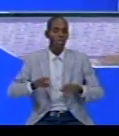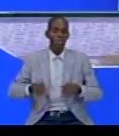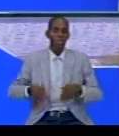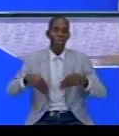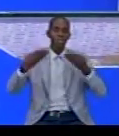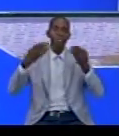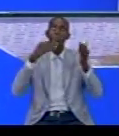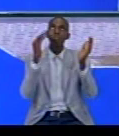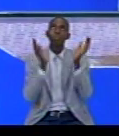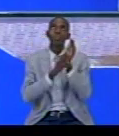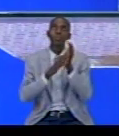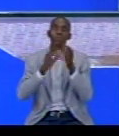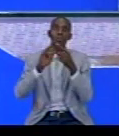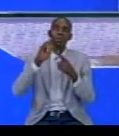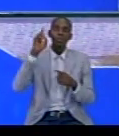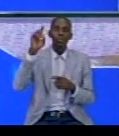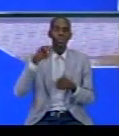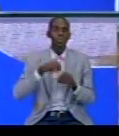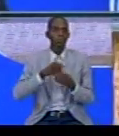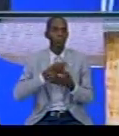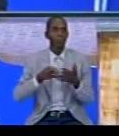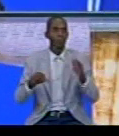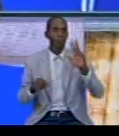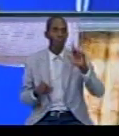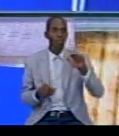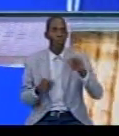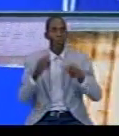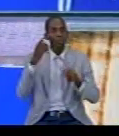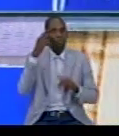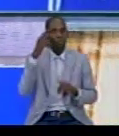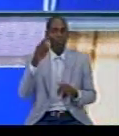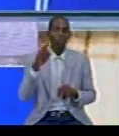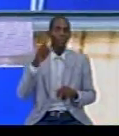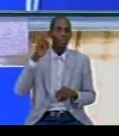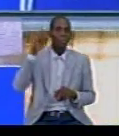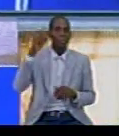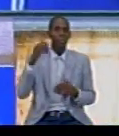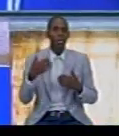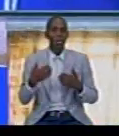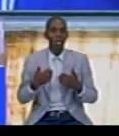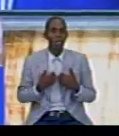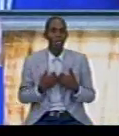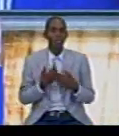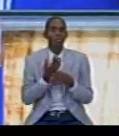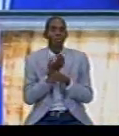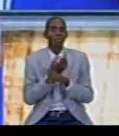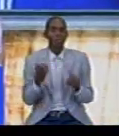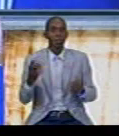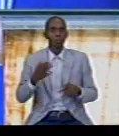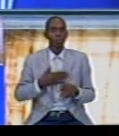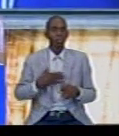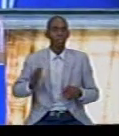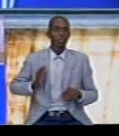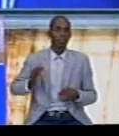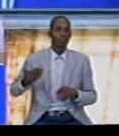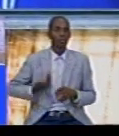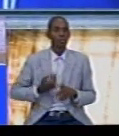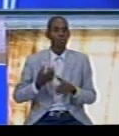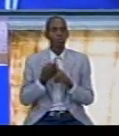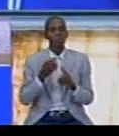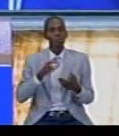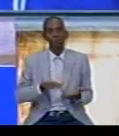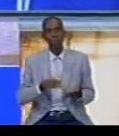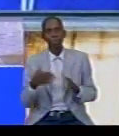praises unto thee." And then in verse 13 says, "For thou has delivered my soul